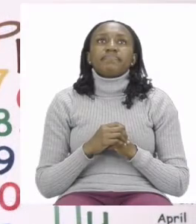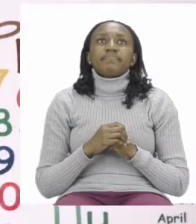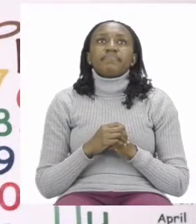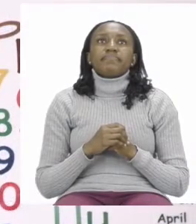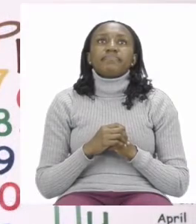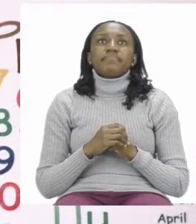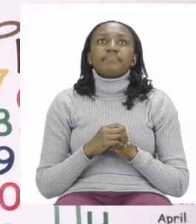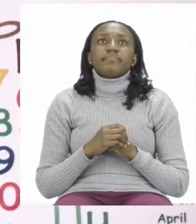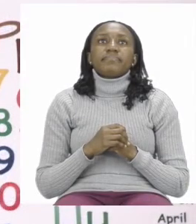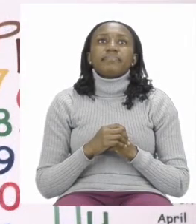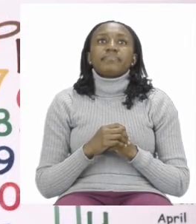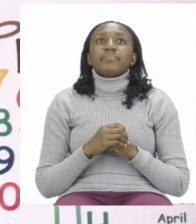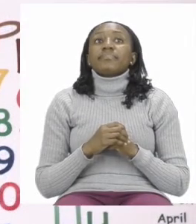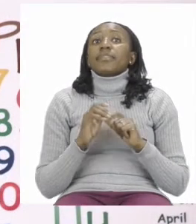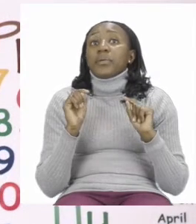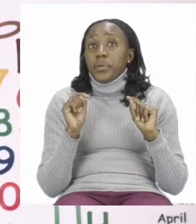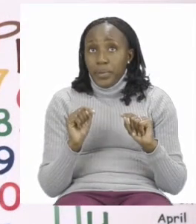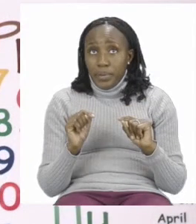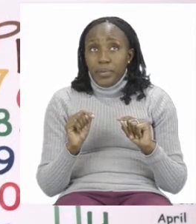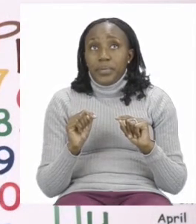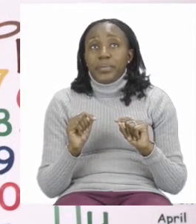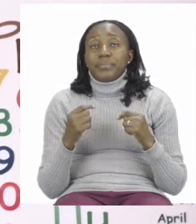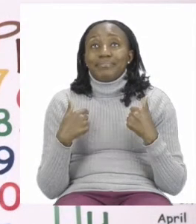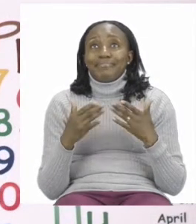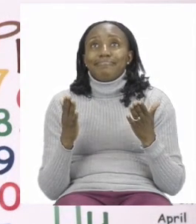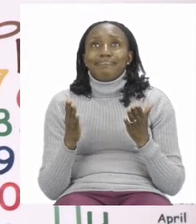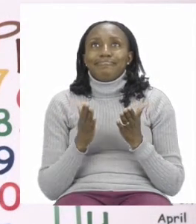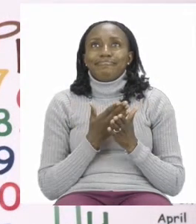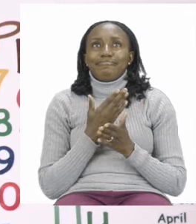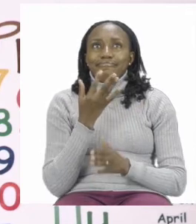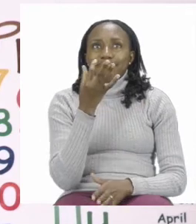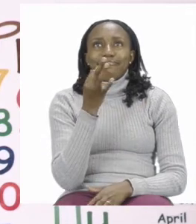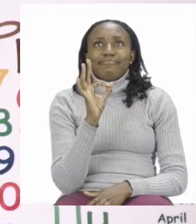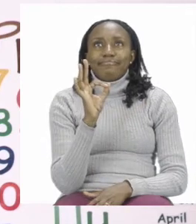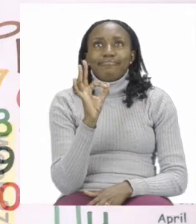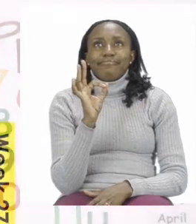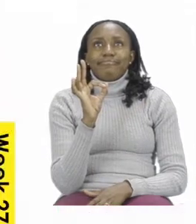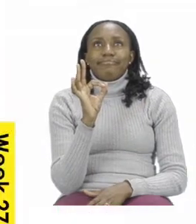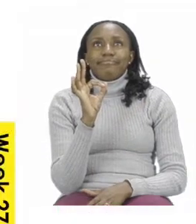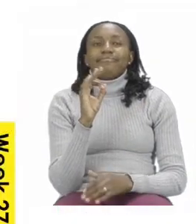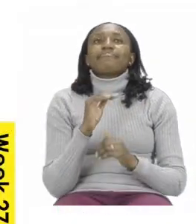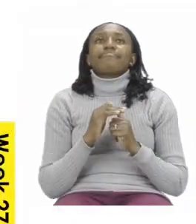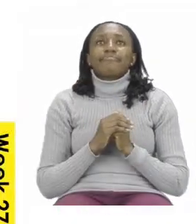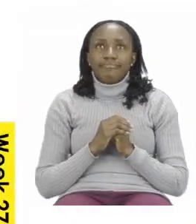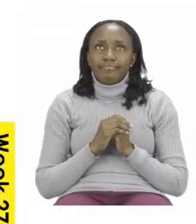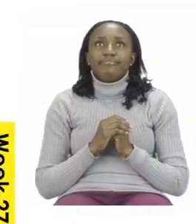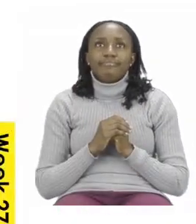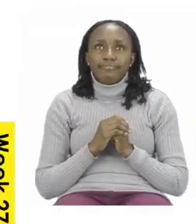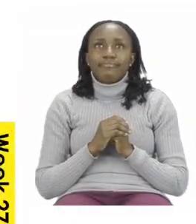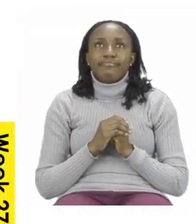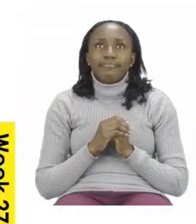For this lesson, we are going to start on page 9. Now, there on page